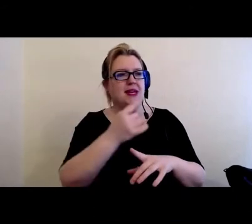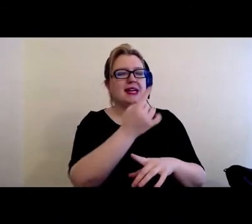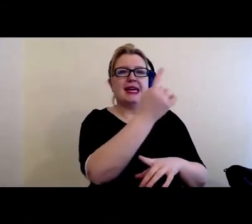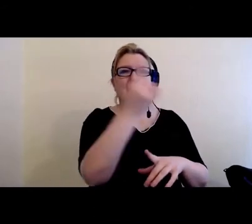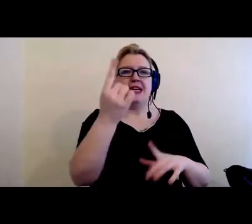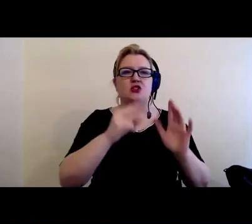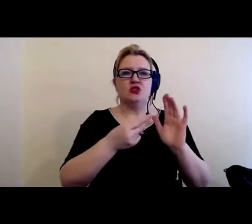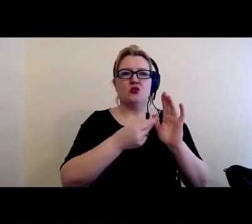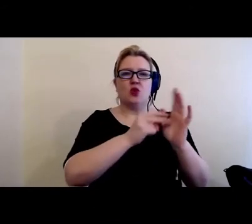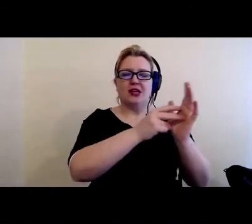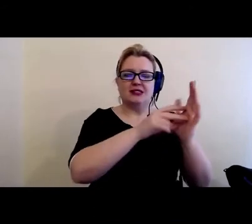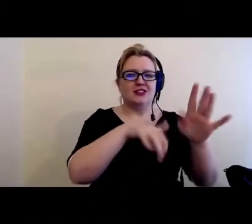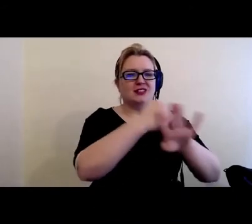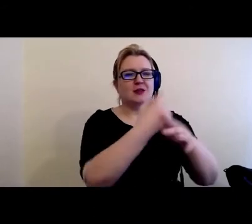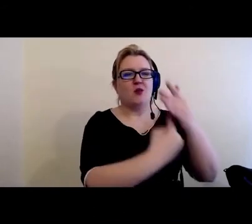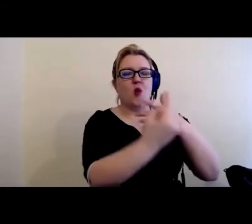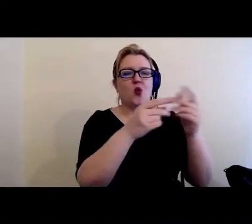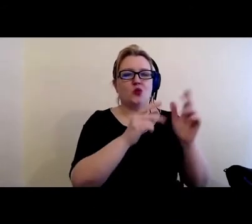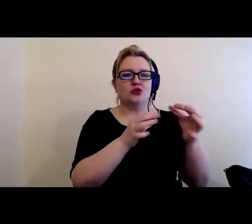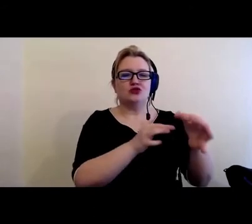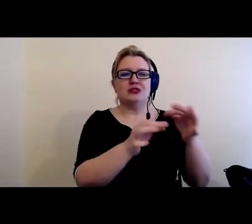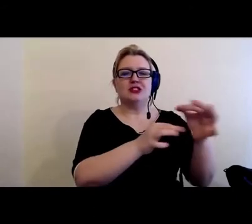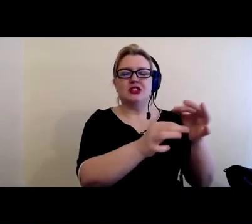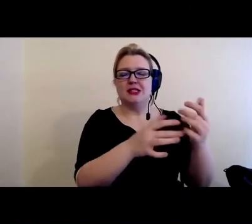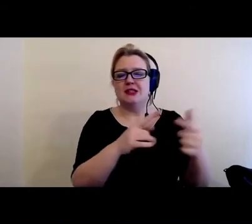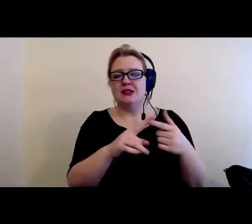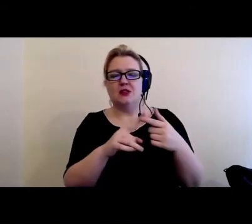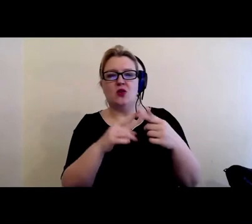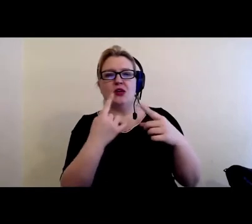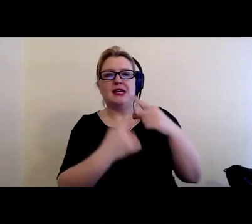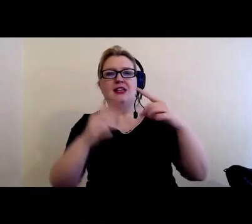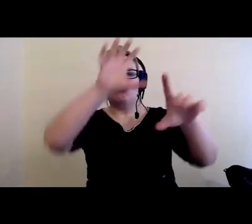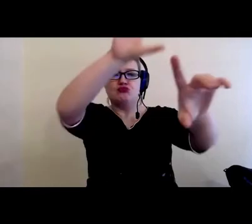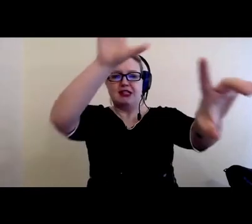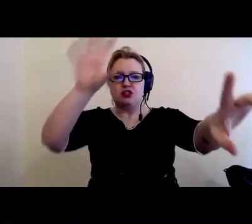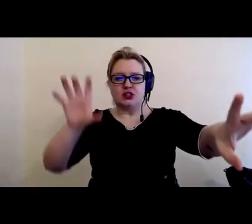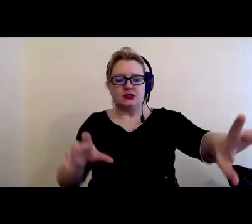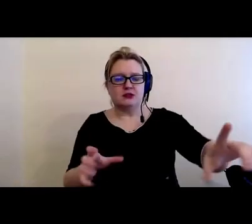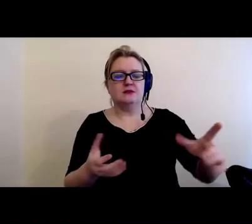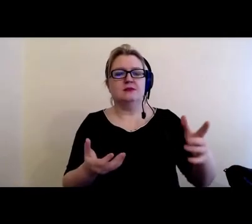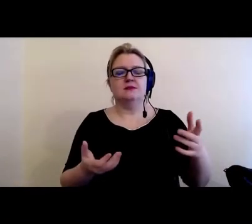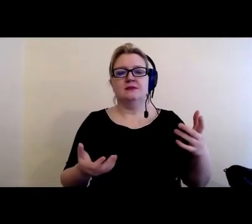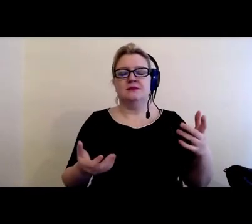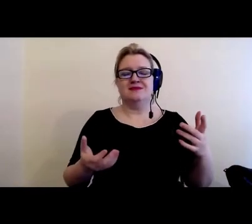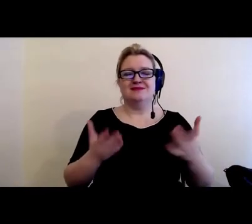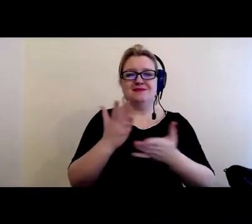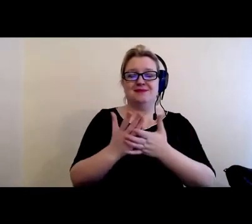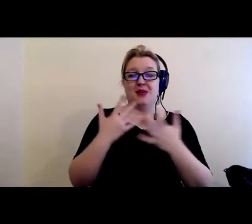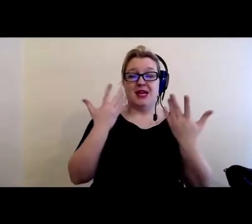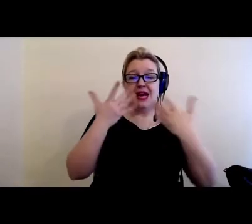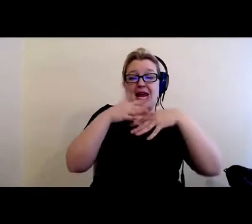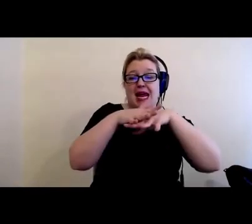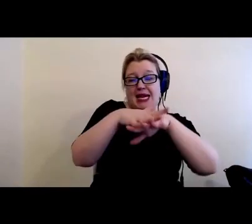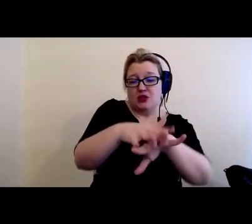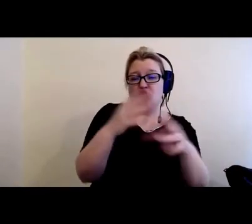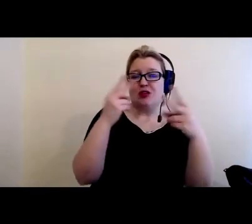strategy, or each region comes up with its own strategy? I think it's becoming clearer that an integrated care system seems